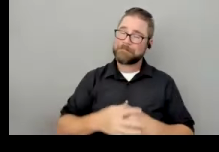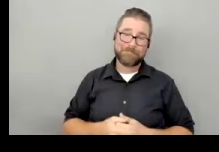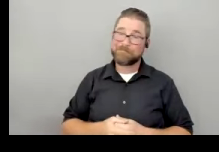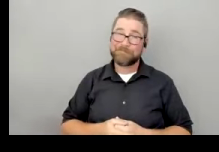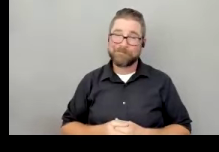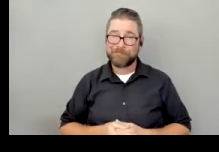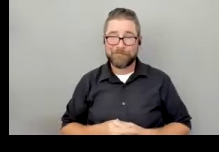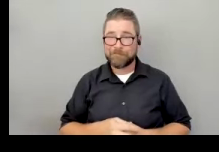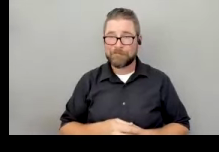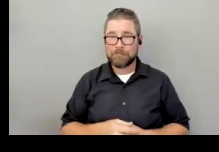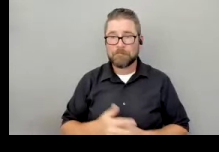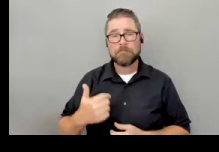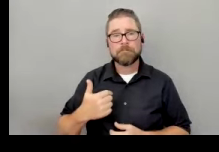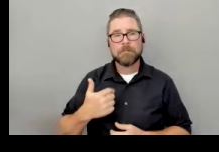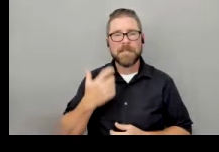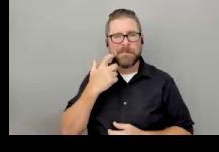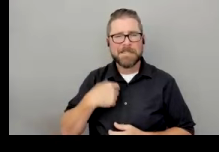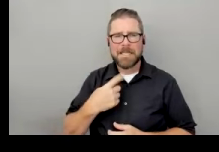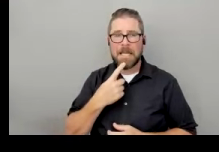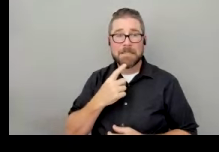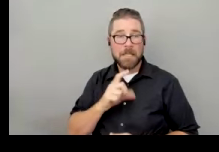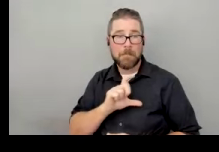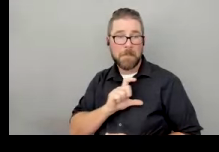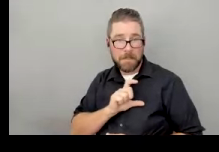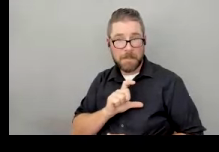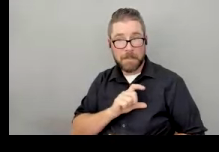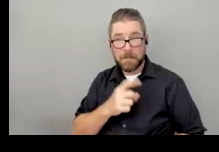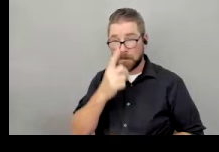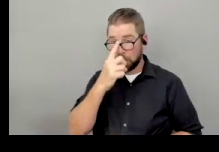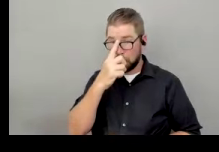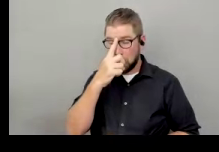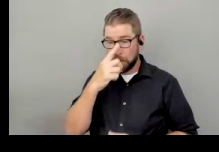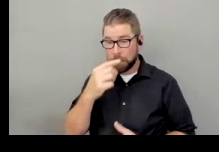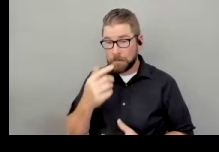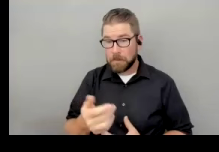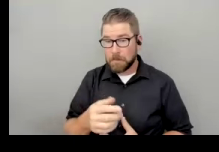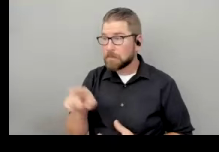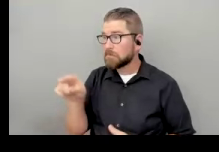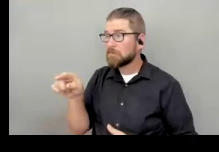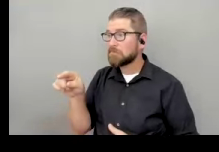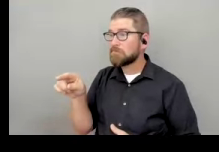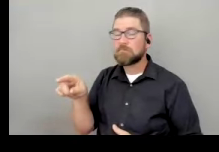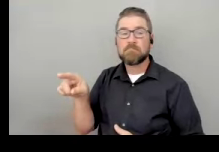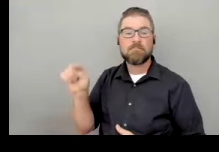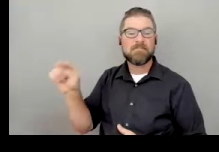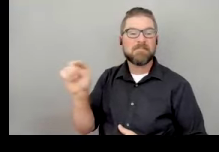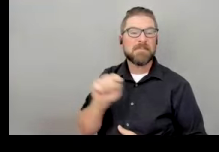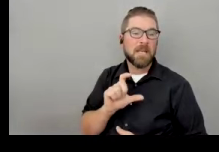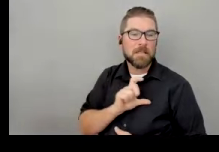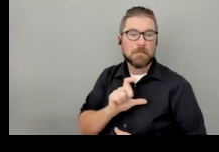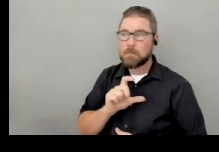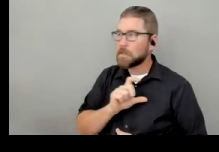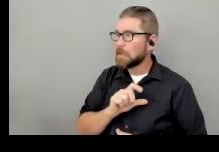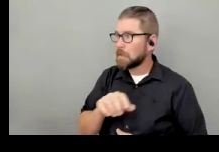mentioned earlier the police. So we cannot rope in the police in a Title IX